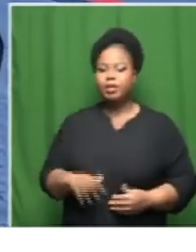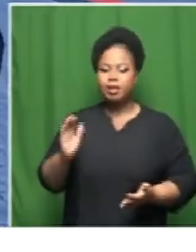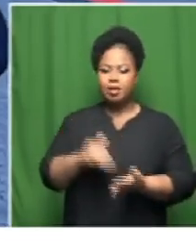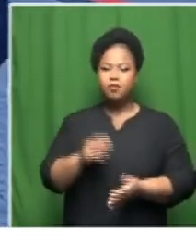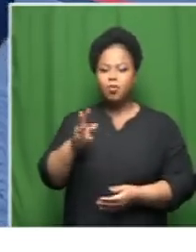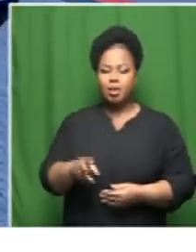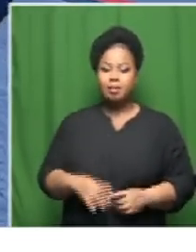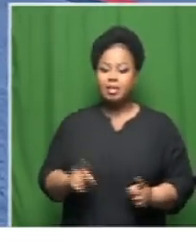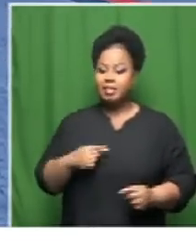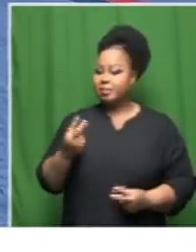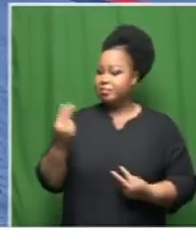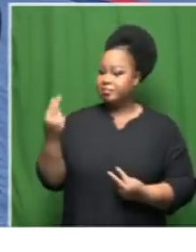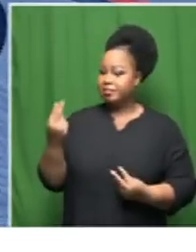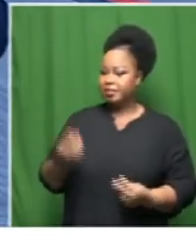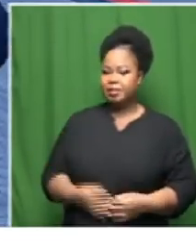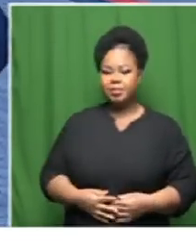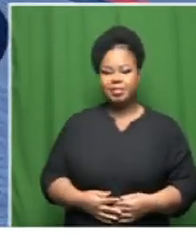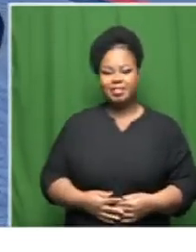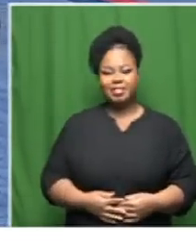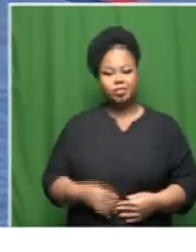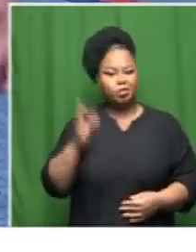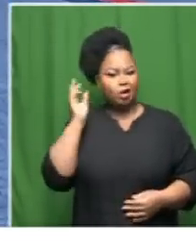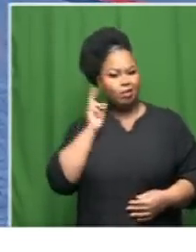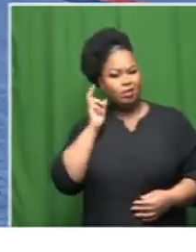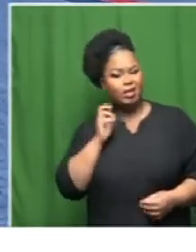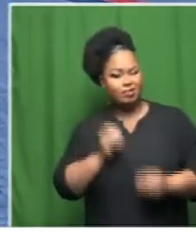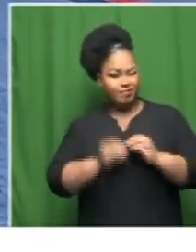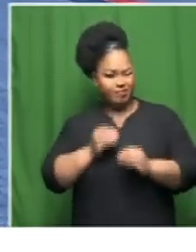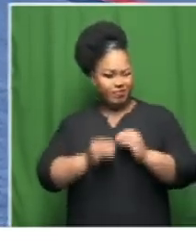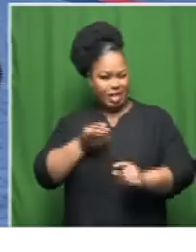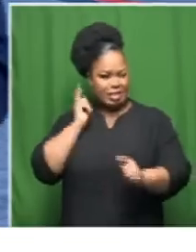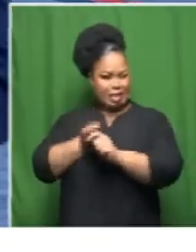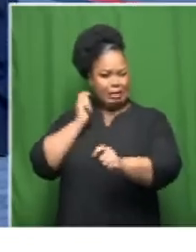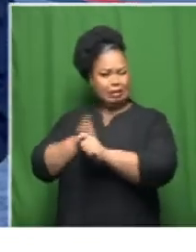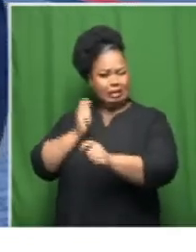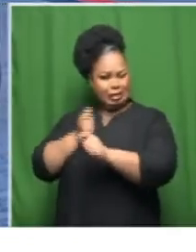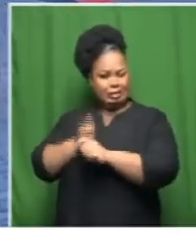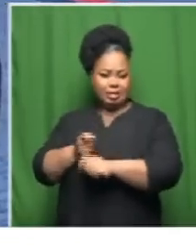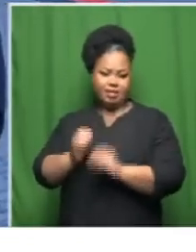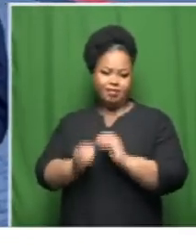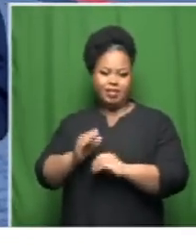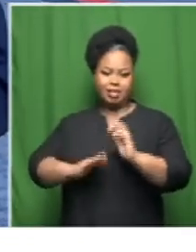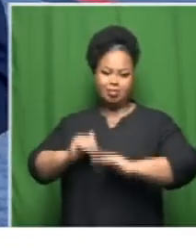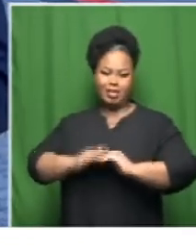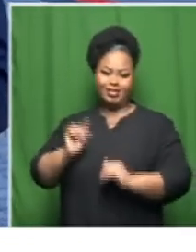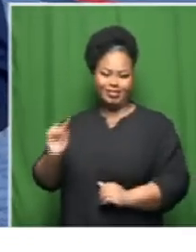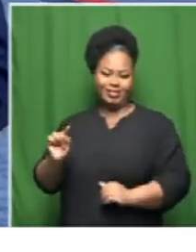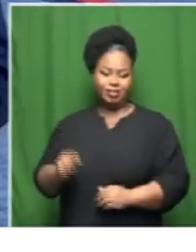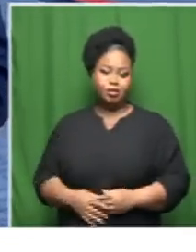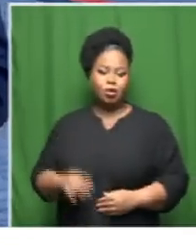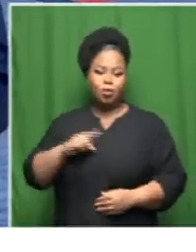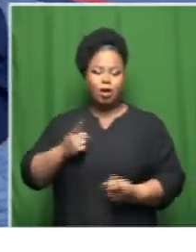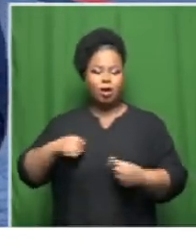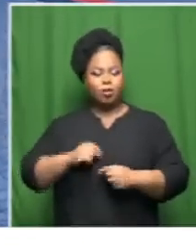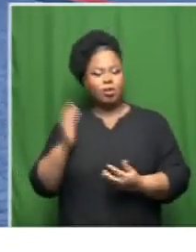But behind us, as you can hear, well, in fact, behind the camera, as you can probably hear, it's a construction site. It's a construction site because we're